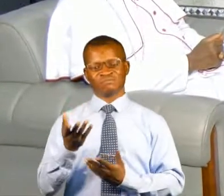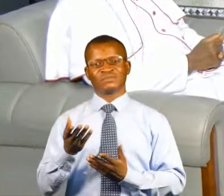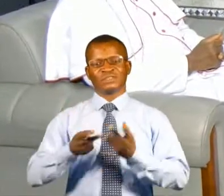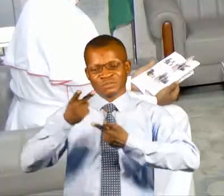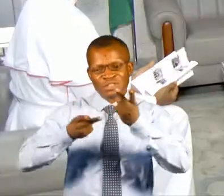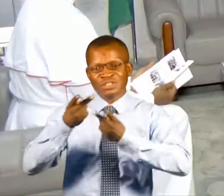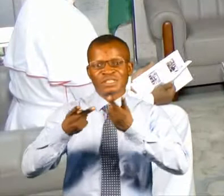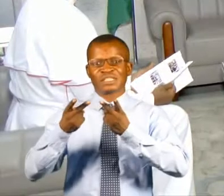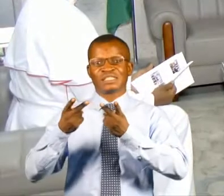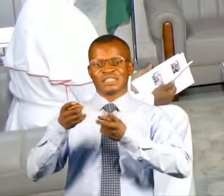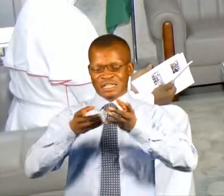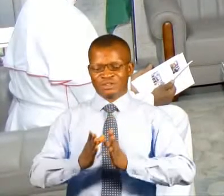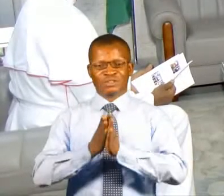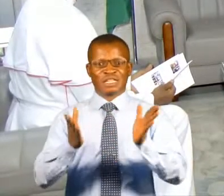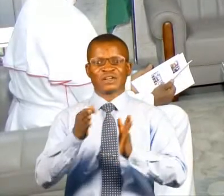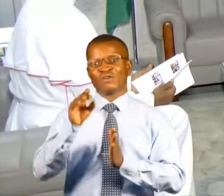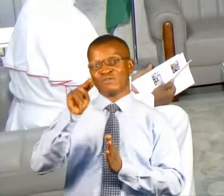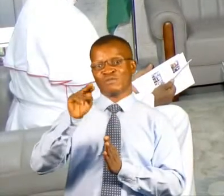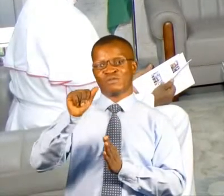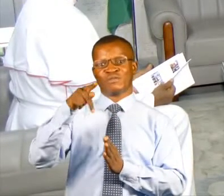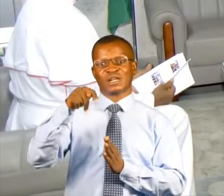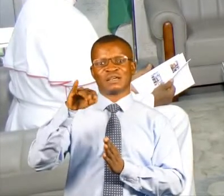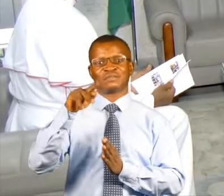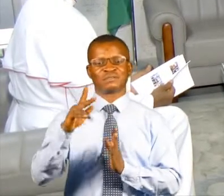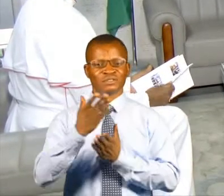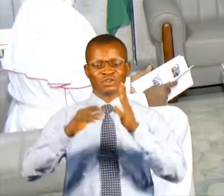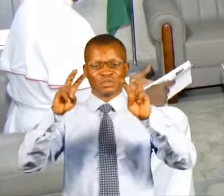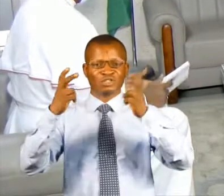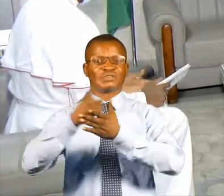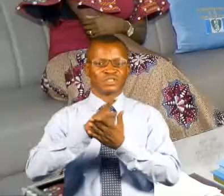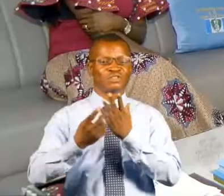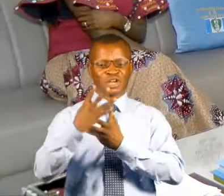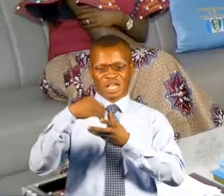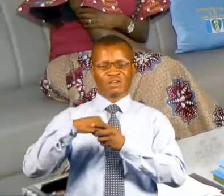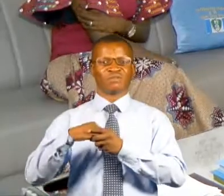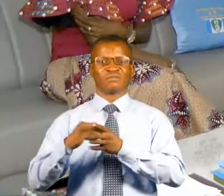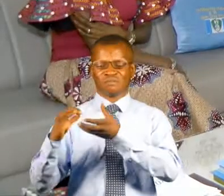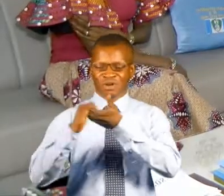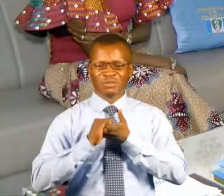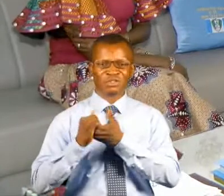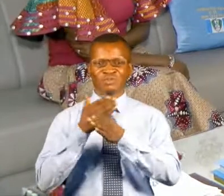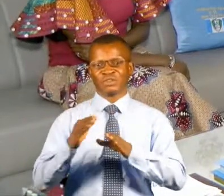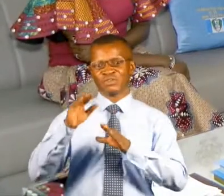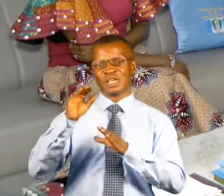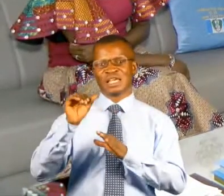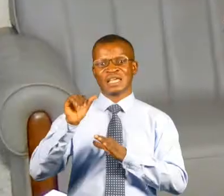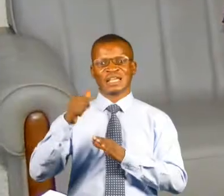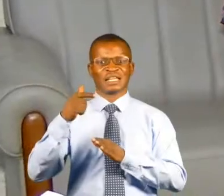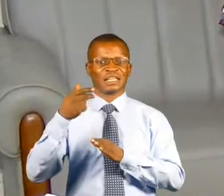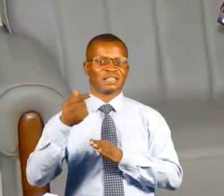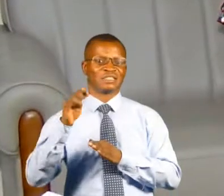Kundi, recently paid a visit to the Director General of NAPTIP. Some of the issues discussed include enhanced collaboration between